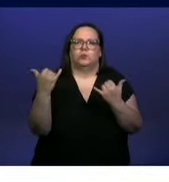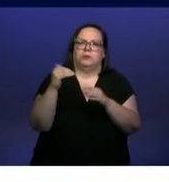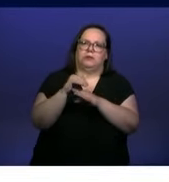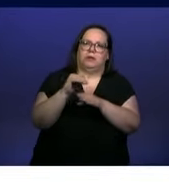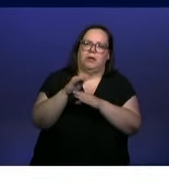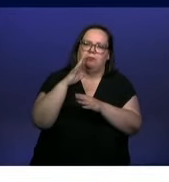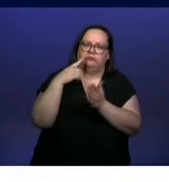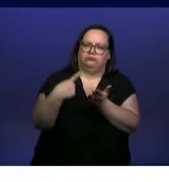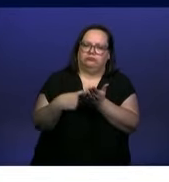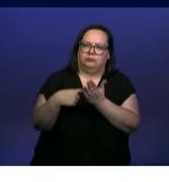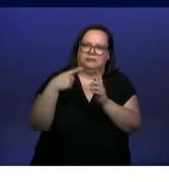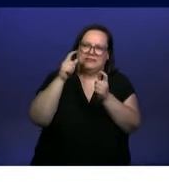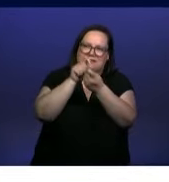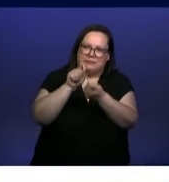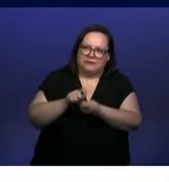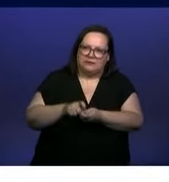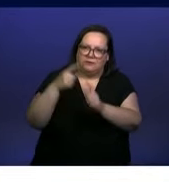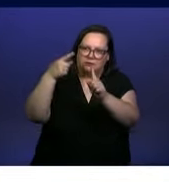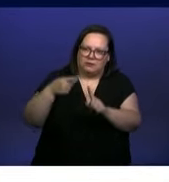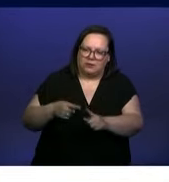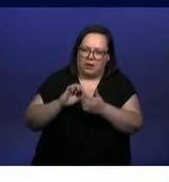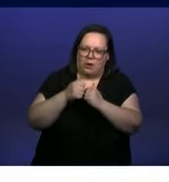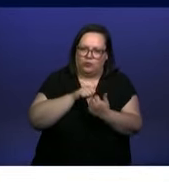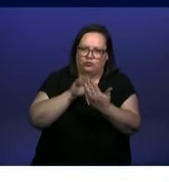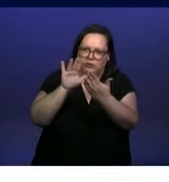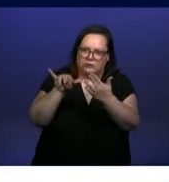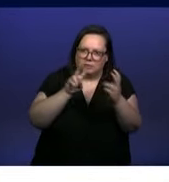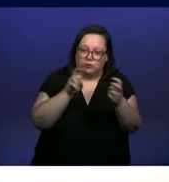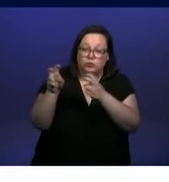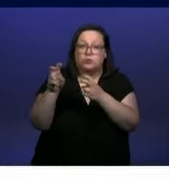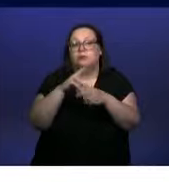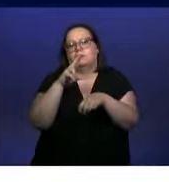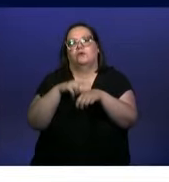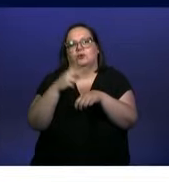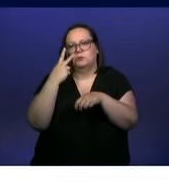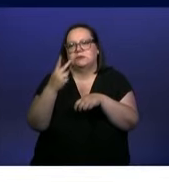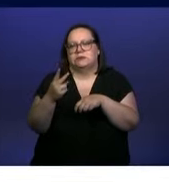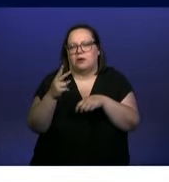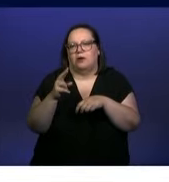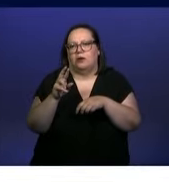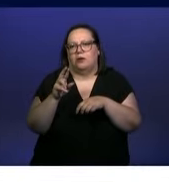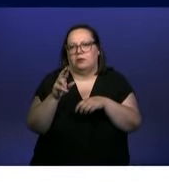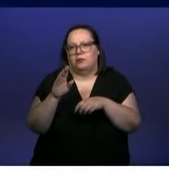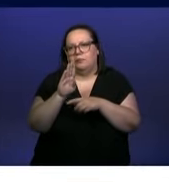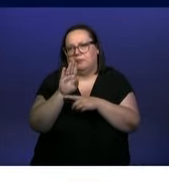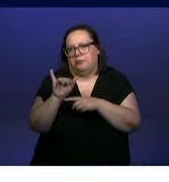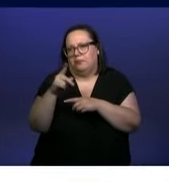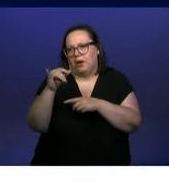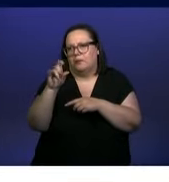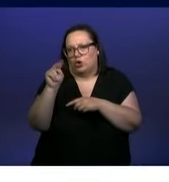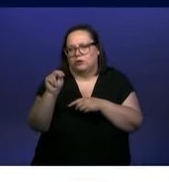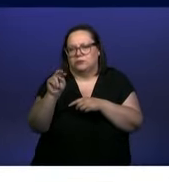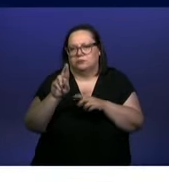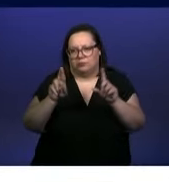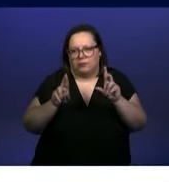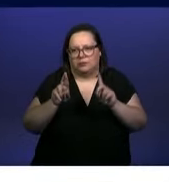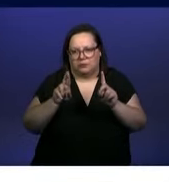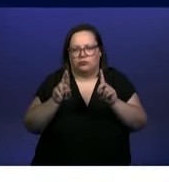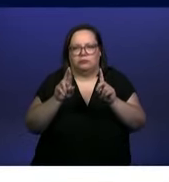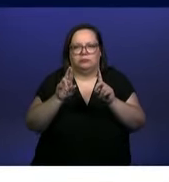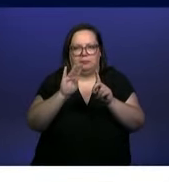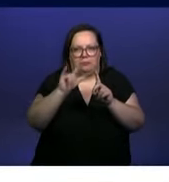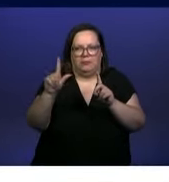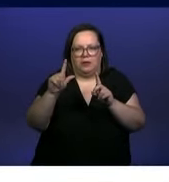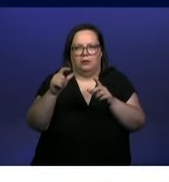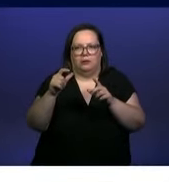ways to address this issue. We, of course, saw a bipartisan bill go down earlier in the year. So